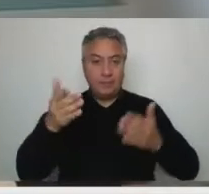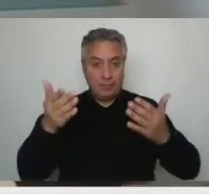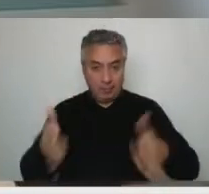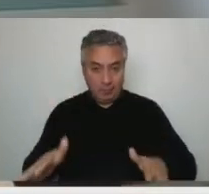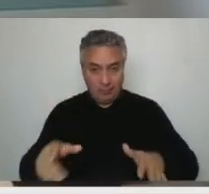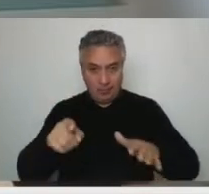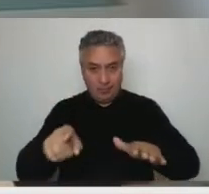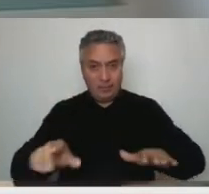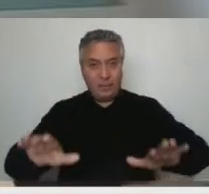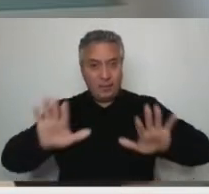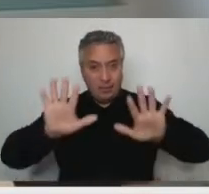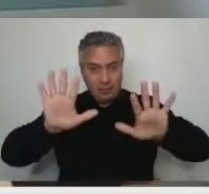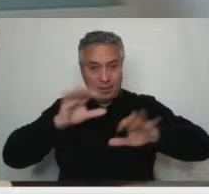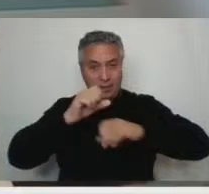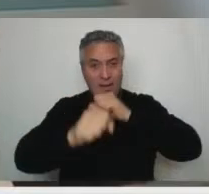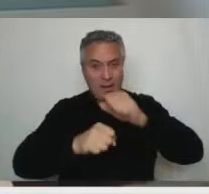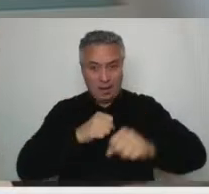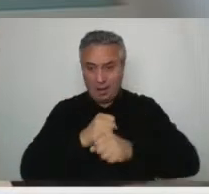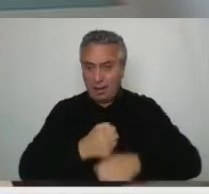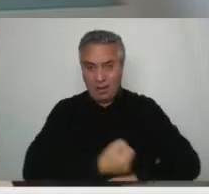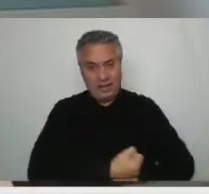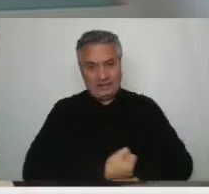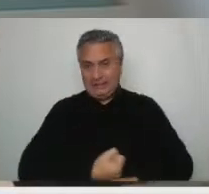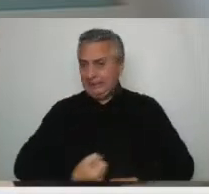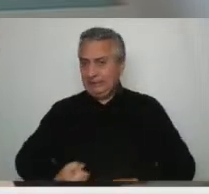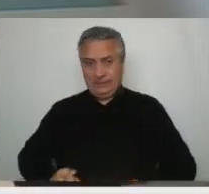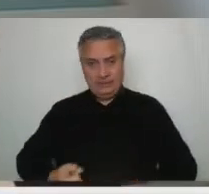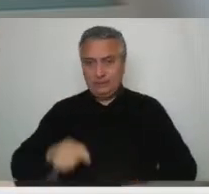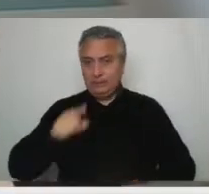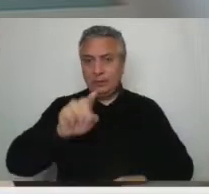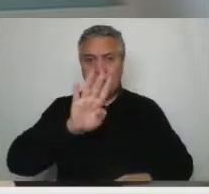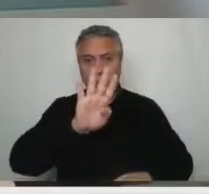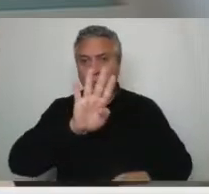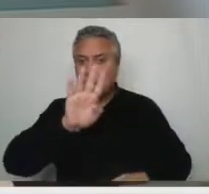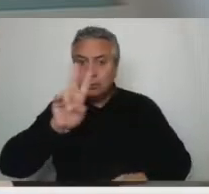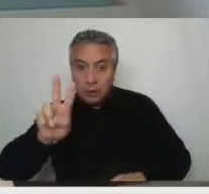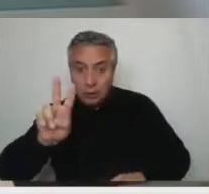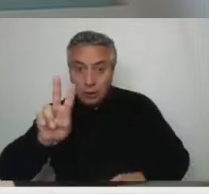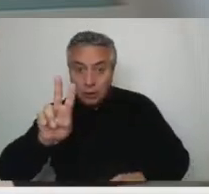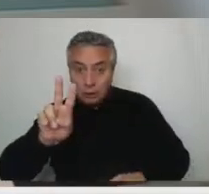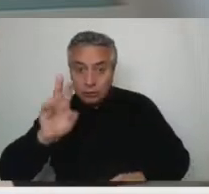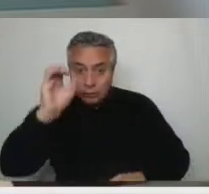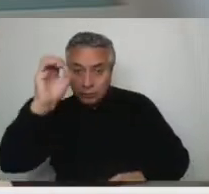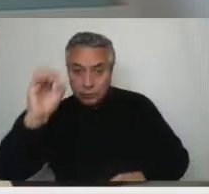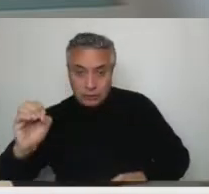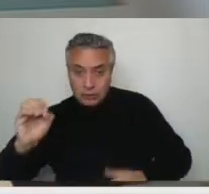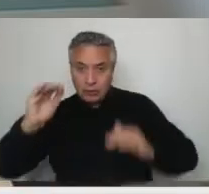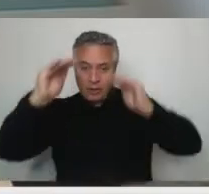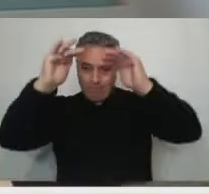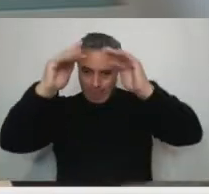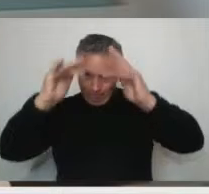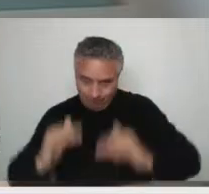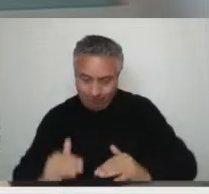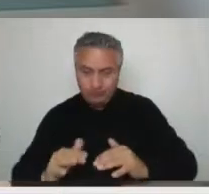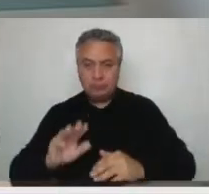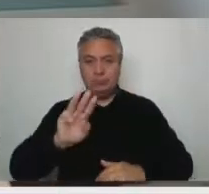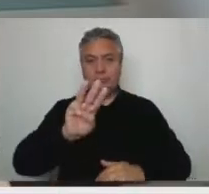42% became 35%. Public sector expenditure was reduced